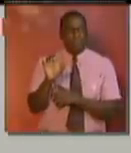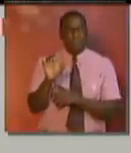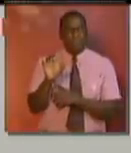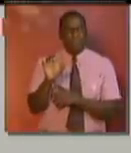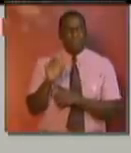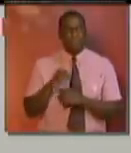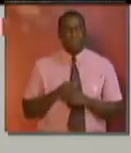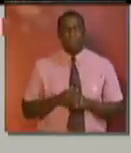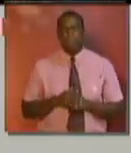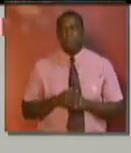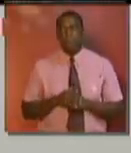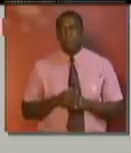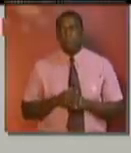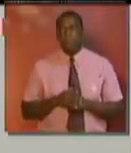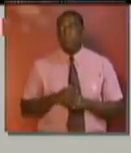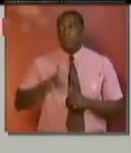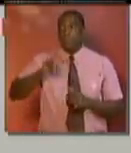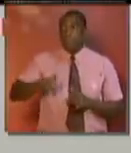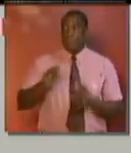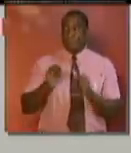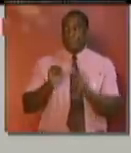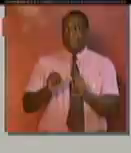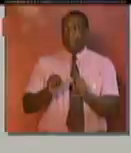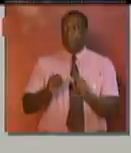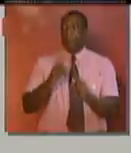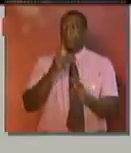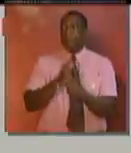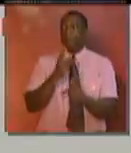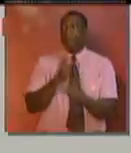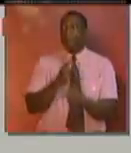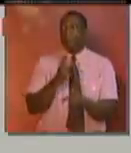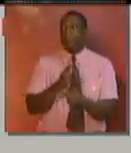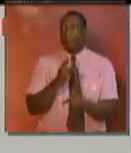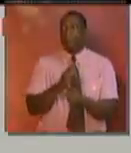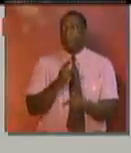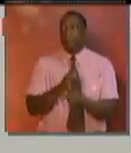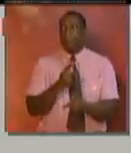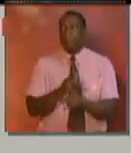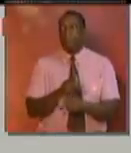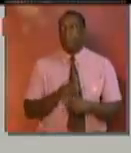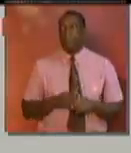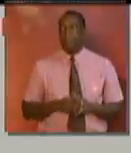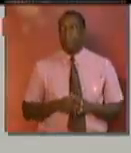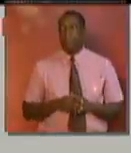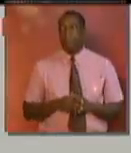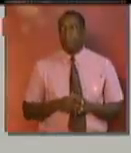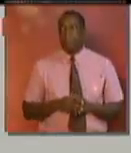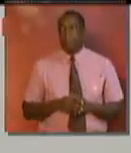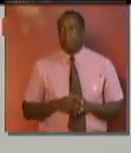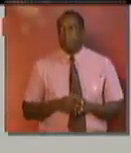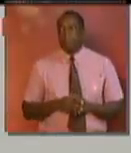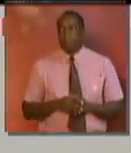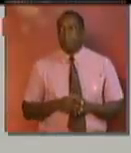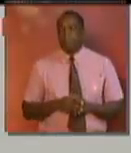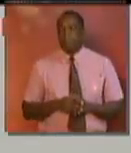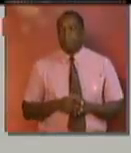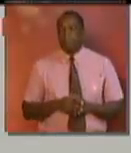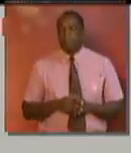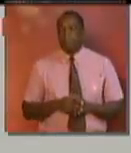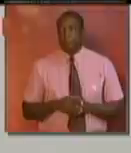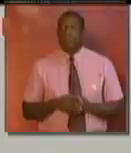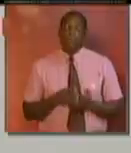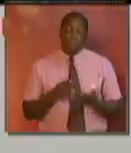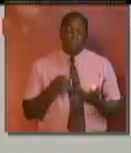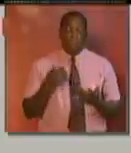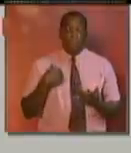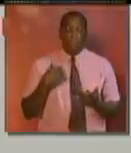careful to reduce the risk of transmission to that population by all of the non-pharmaceutical interventions that